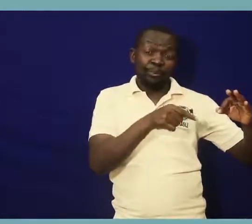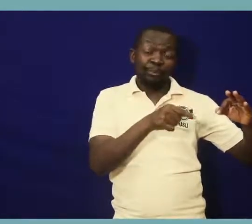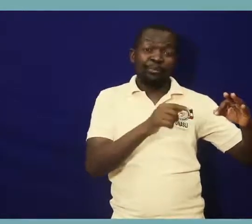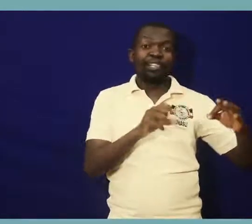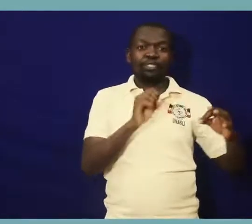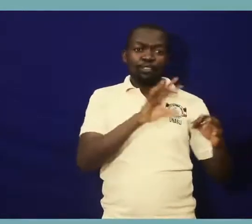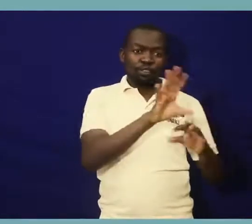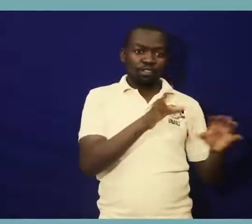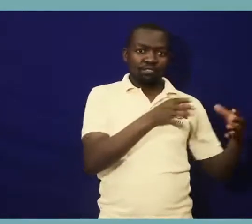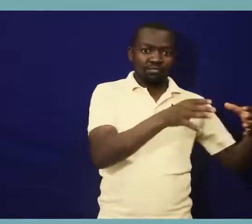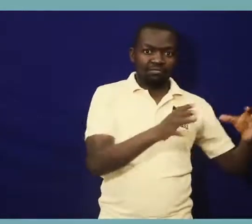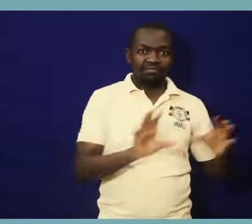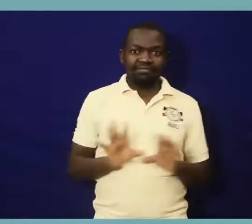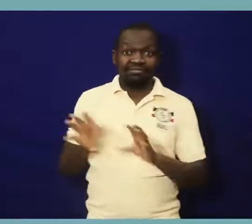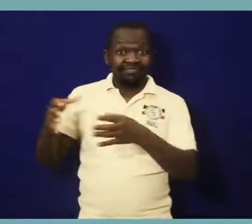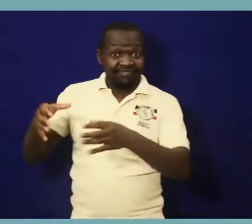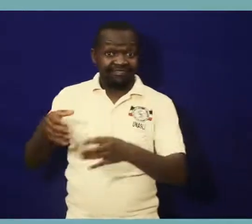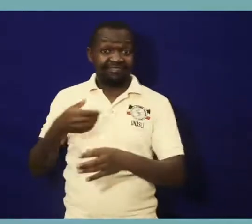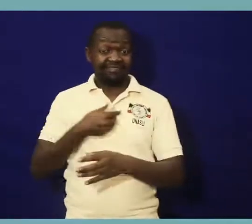And therefore,